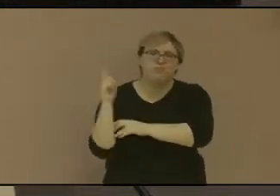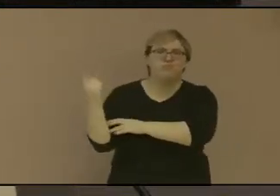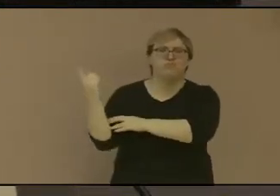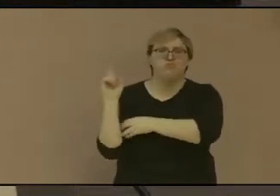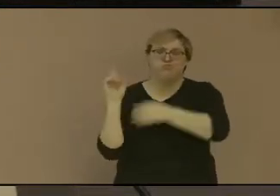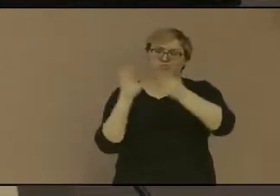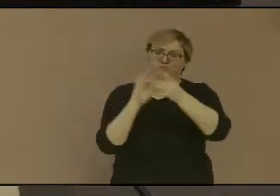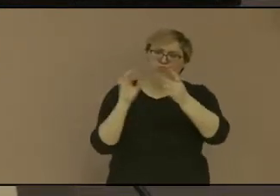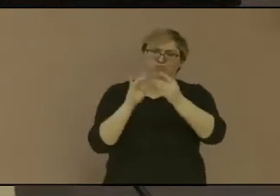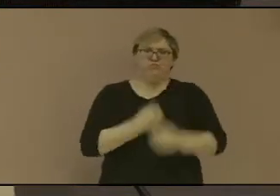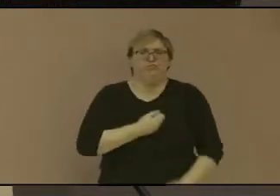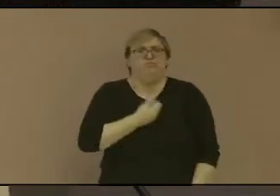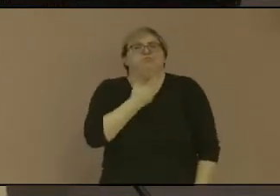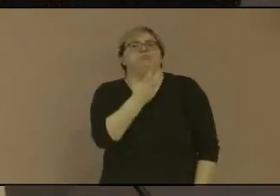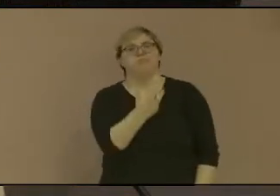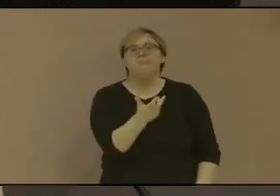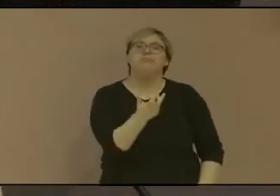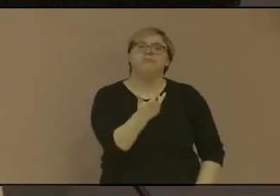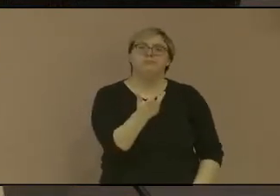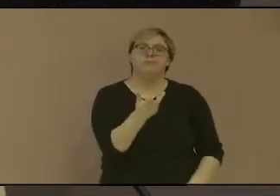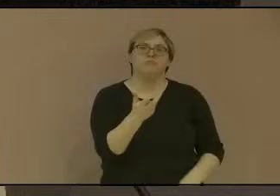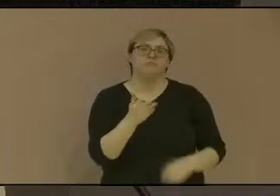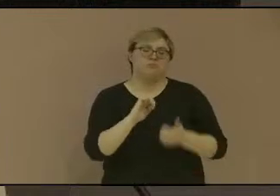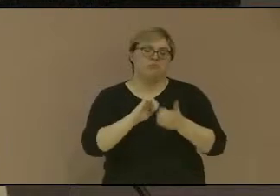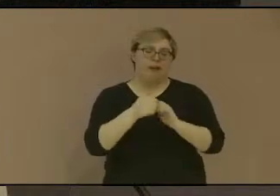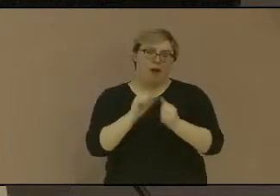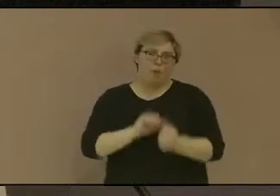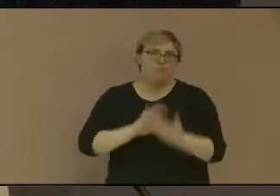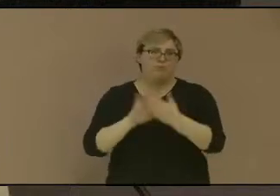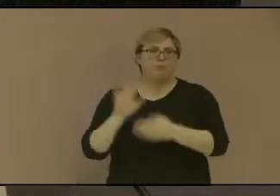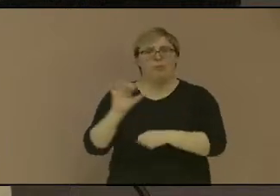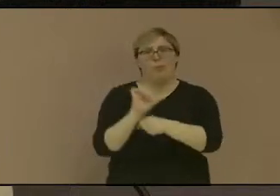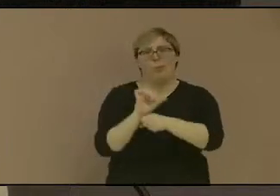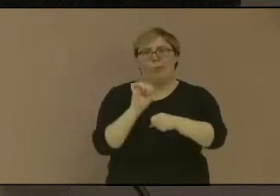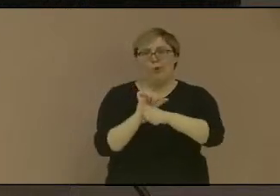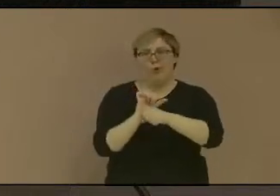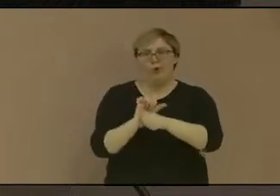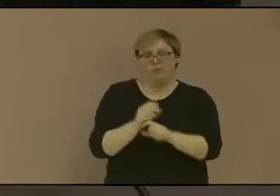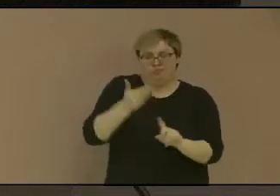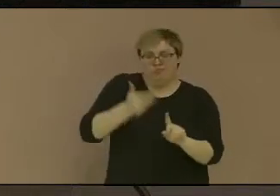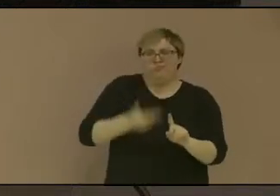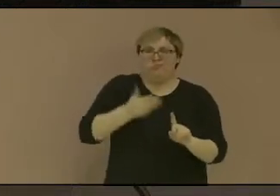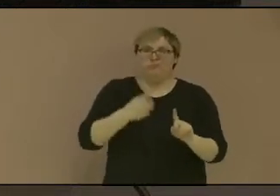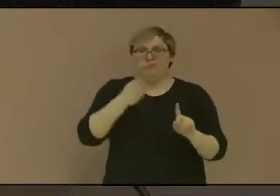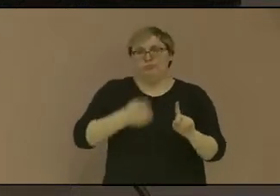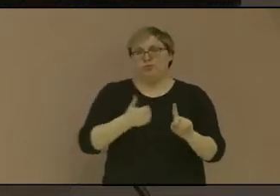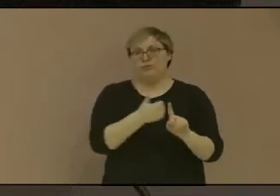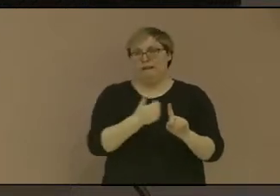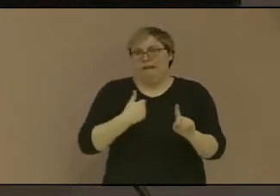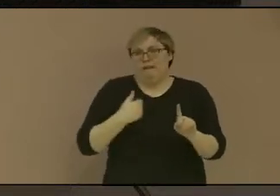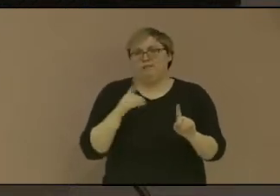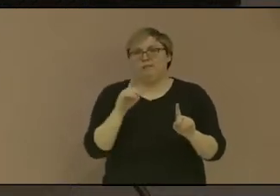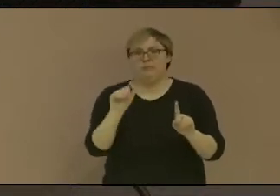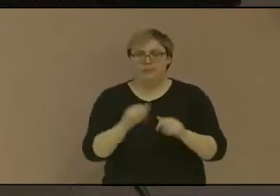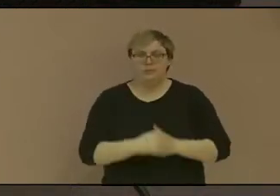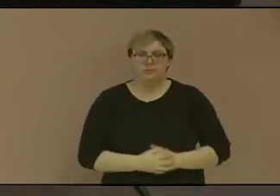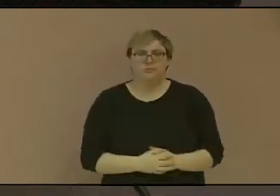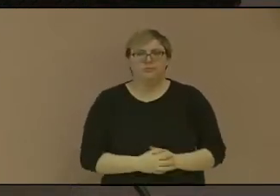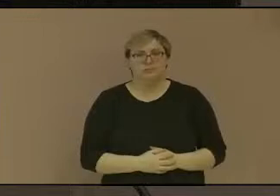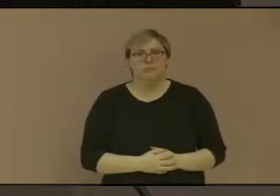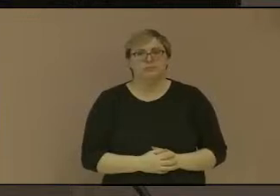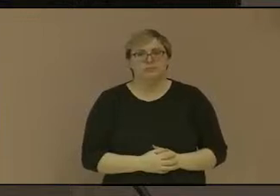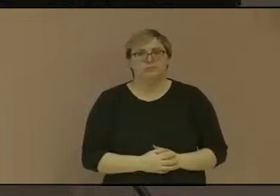and create as persons with disabilities. This discussion is particularly important in Nova Scotia, which has the highest